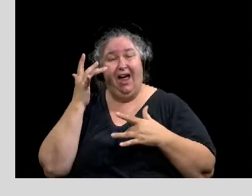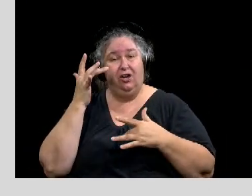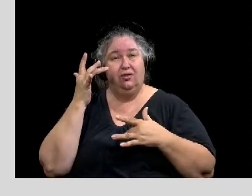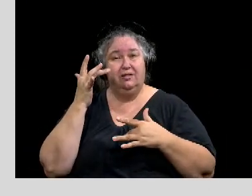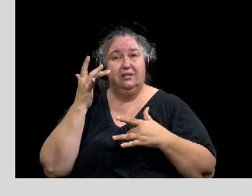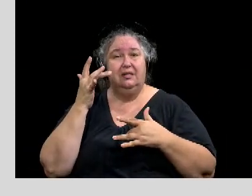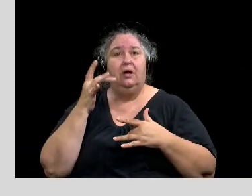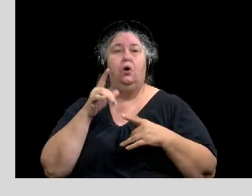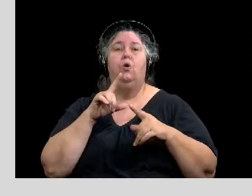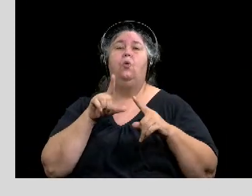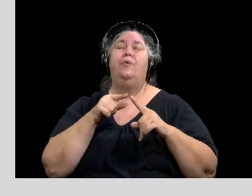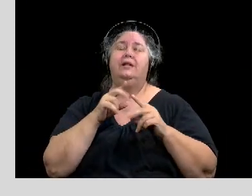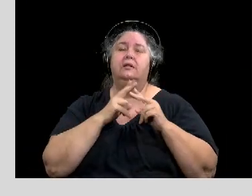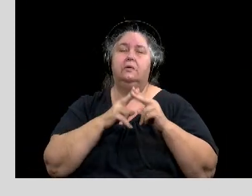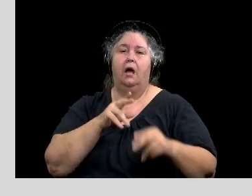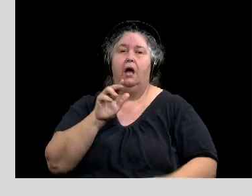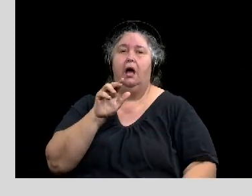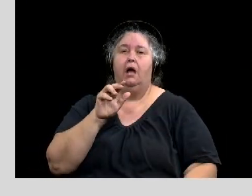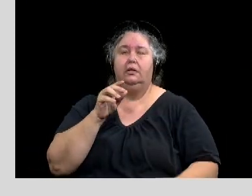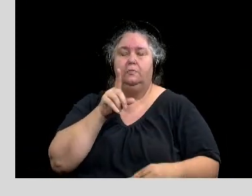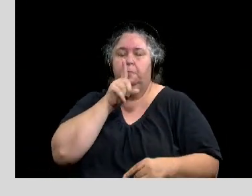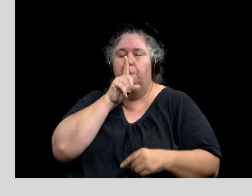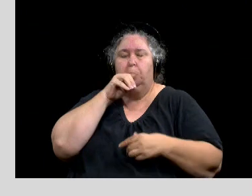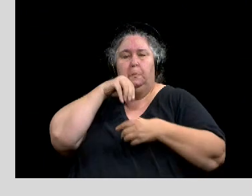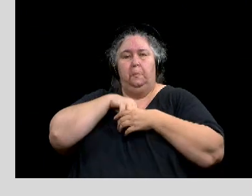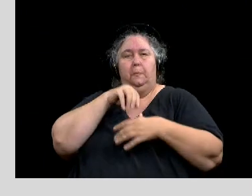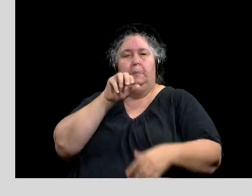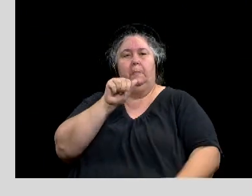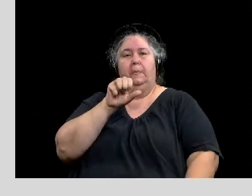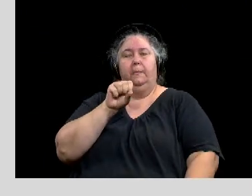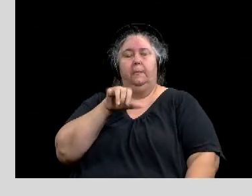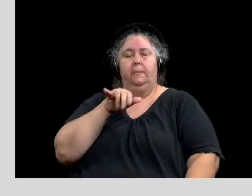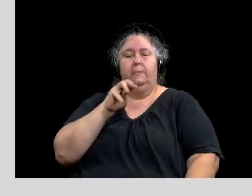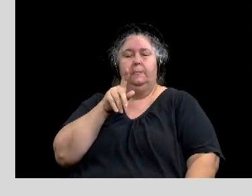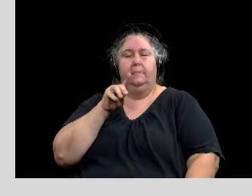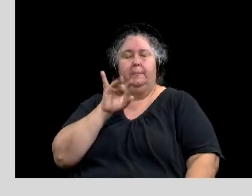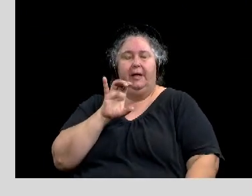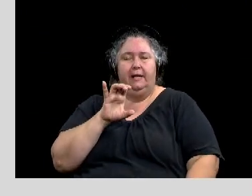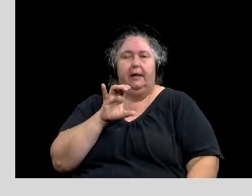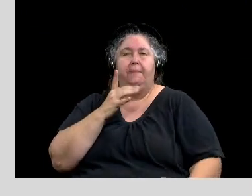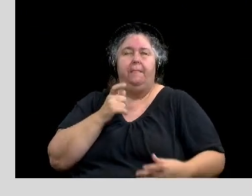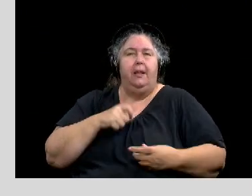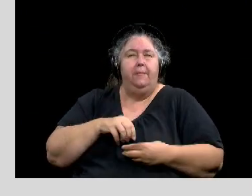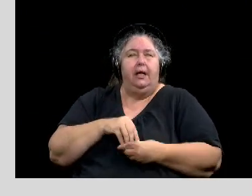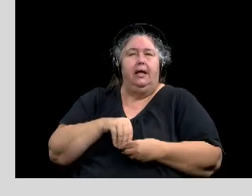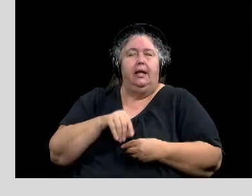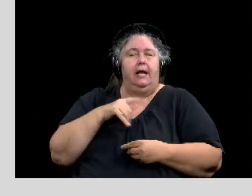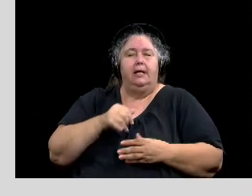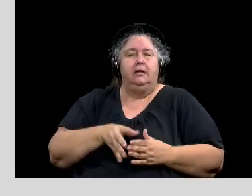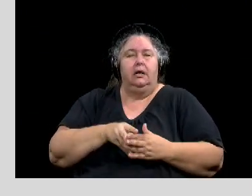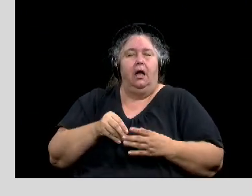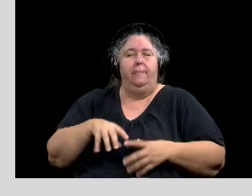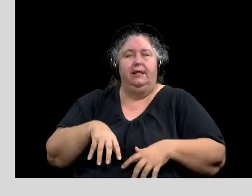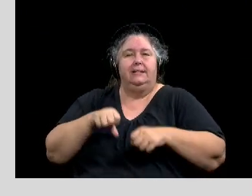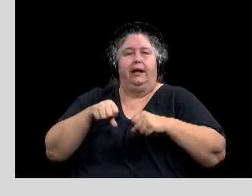you're asymptomatic and it's early. There can be just a little bit of circulating virus that hasn't replicated and really taken